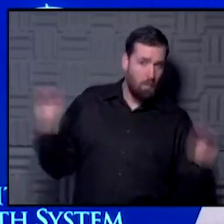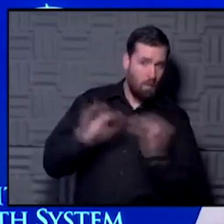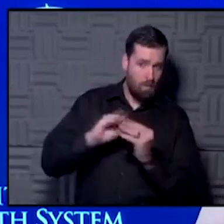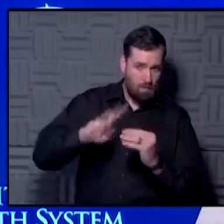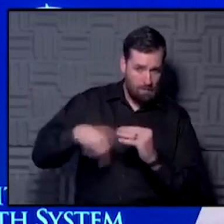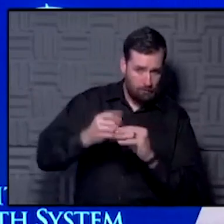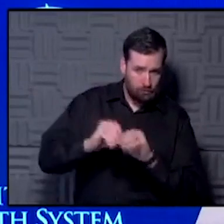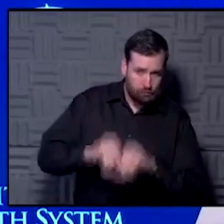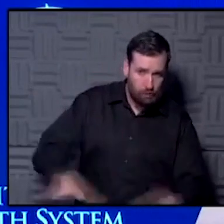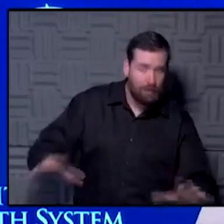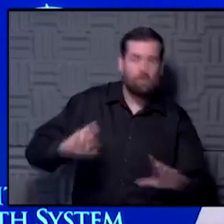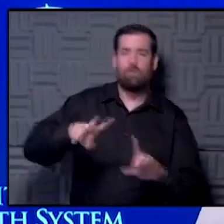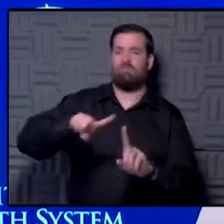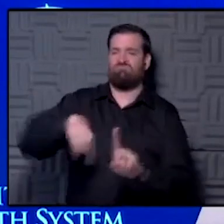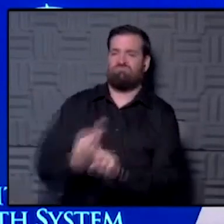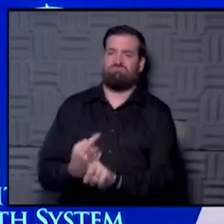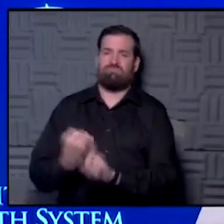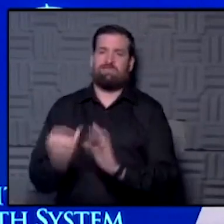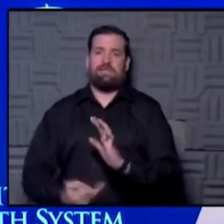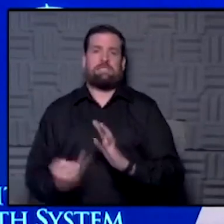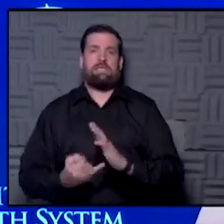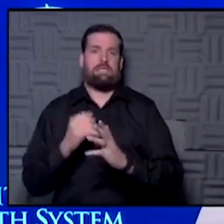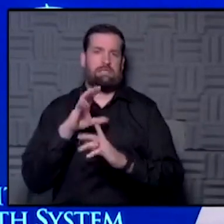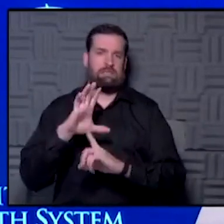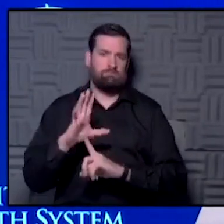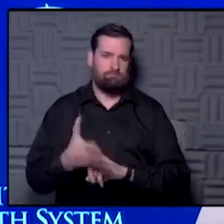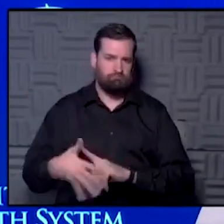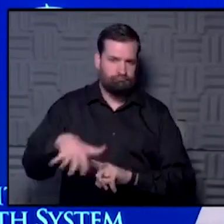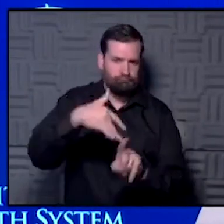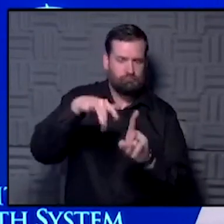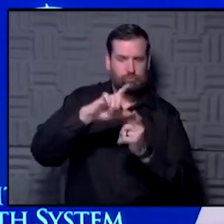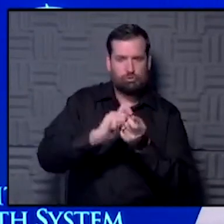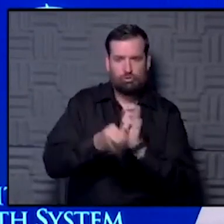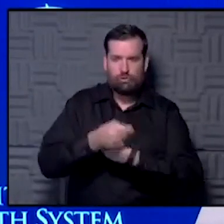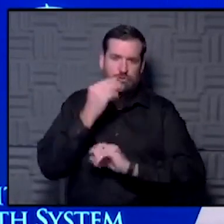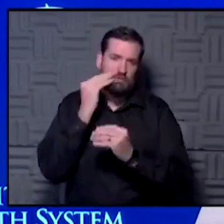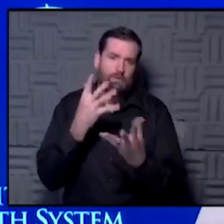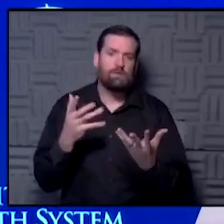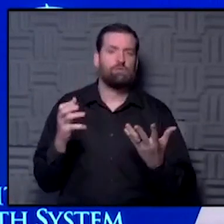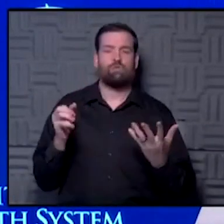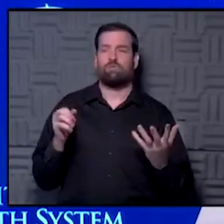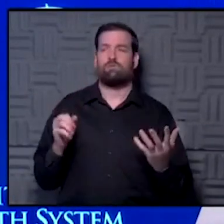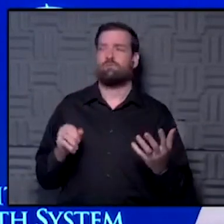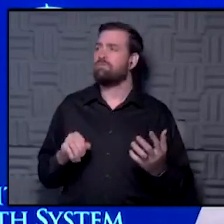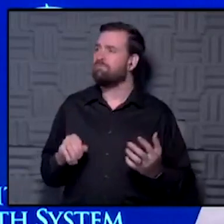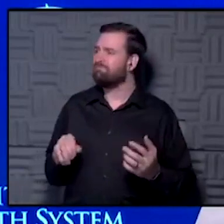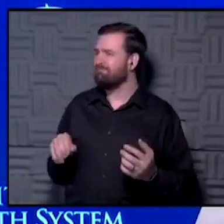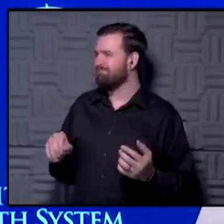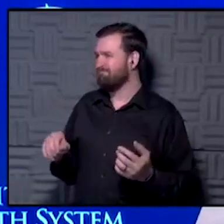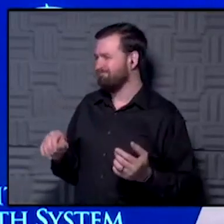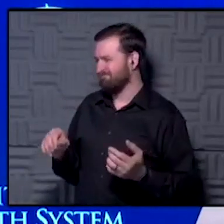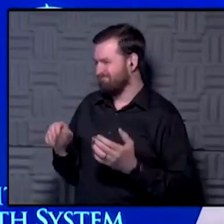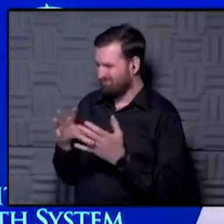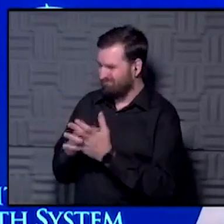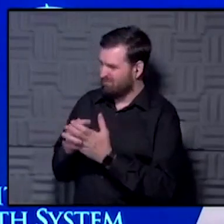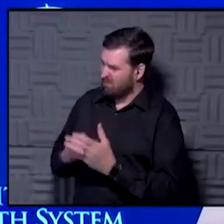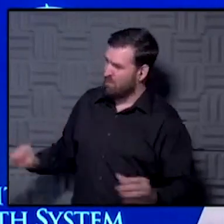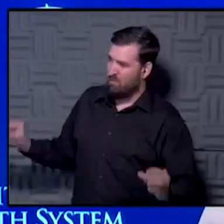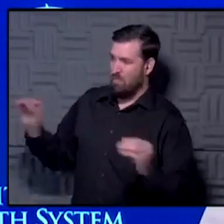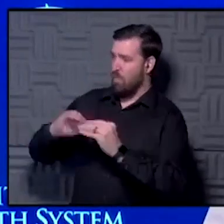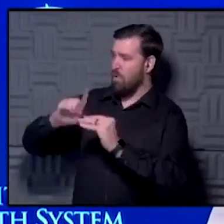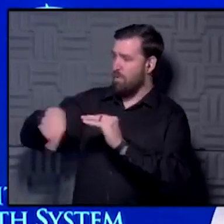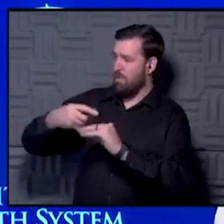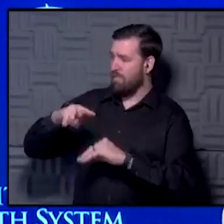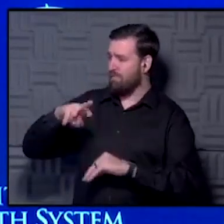too isolated an incident to change our knowledge or confirm it or anything like that? Yeah, I don't think we're going to learn more about how the